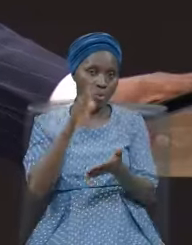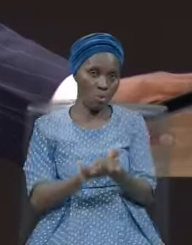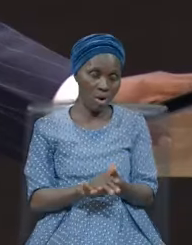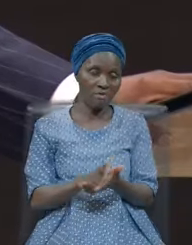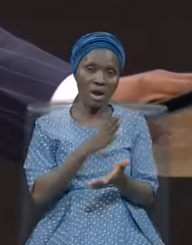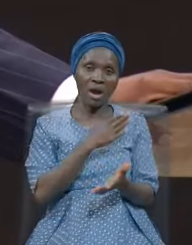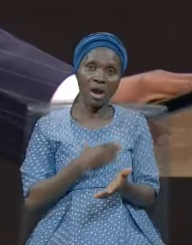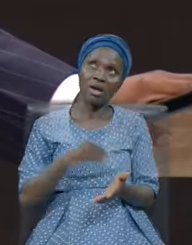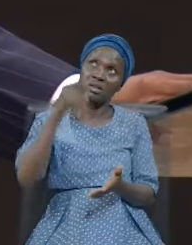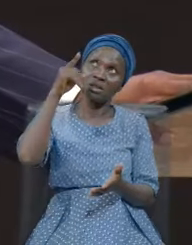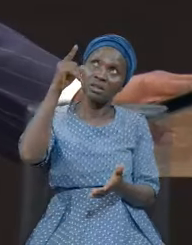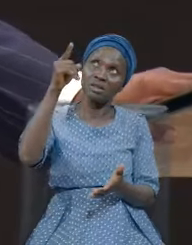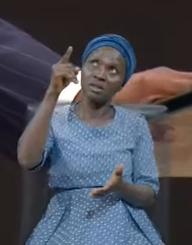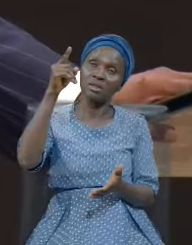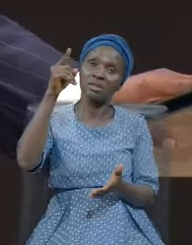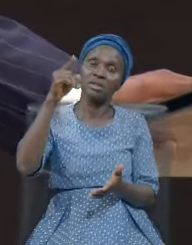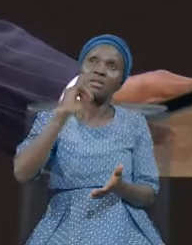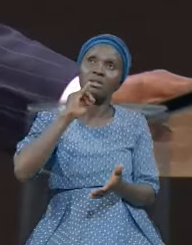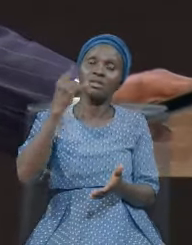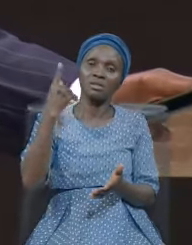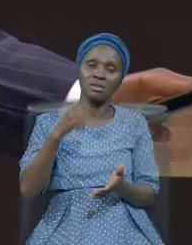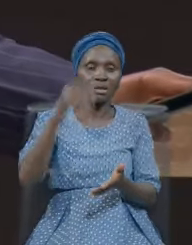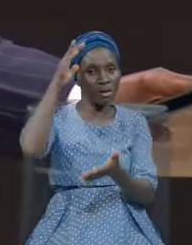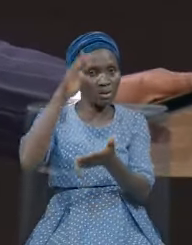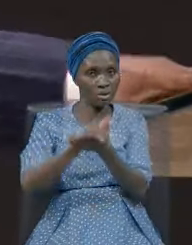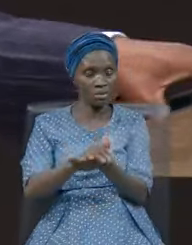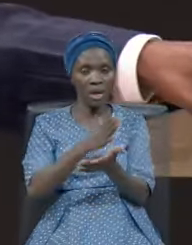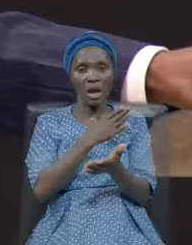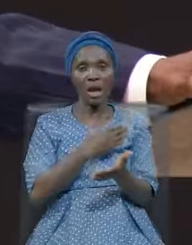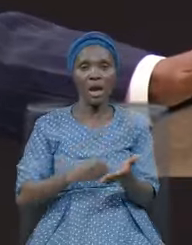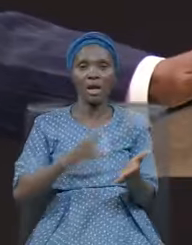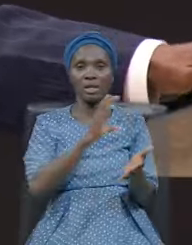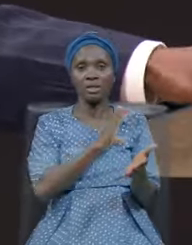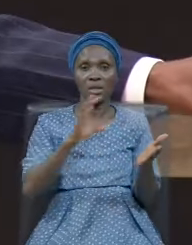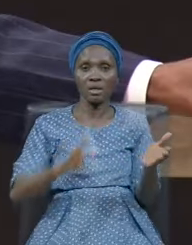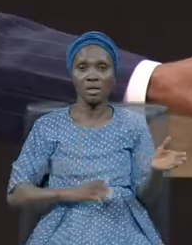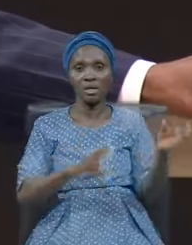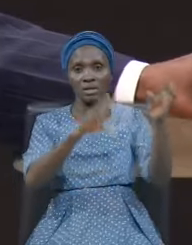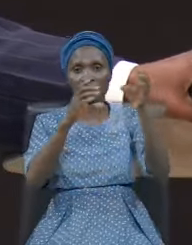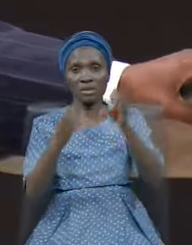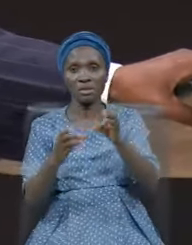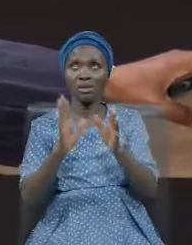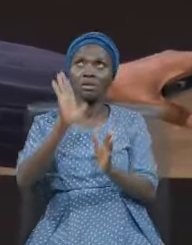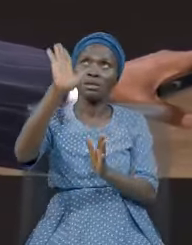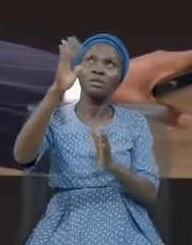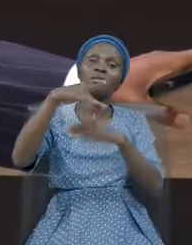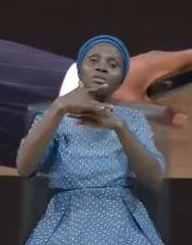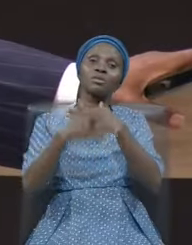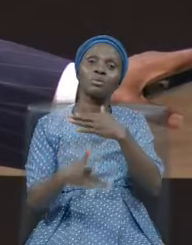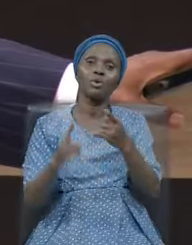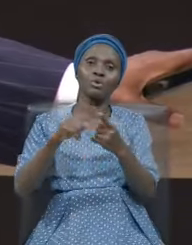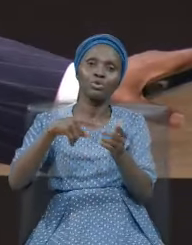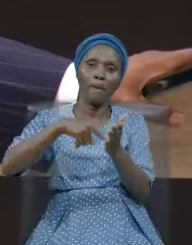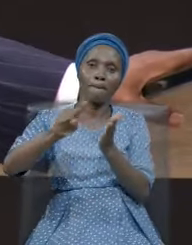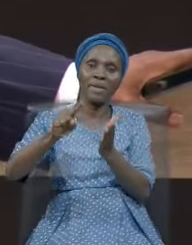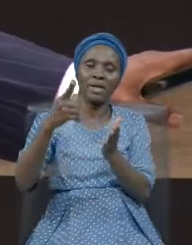the whole price. And it makes us, as we believe, the bride of Christ, the